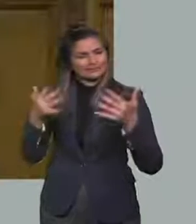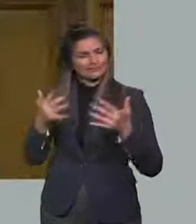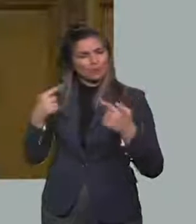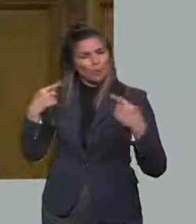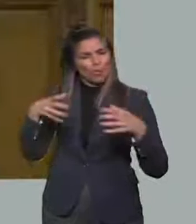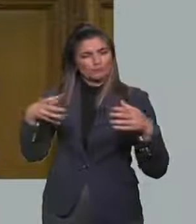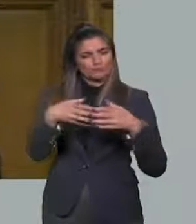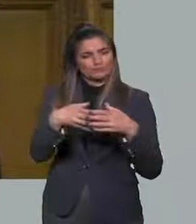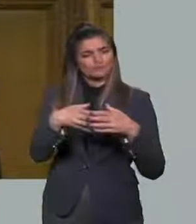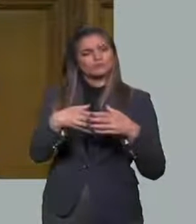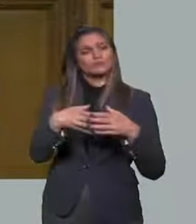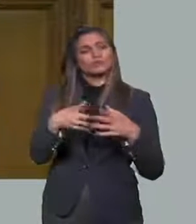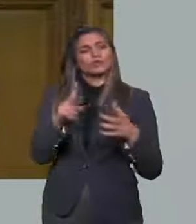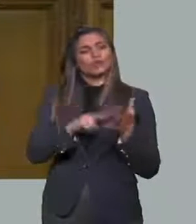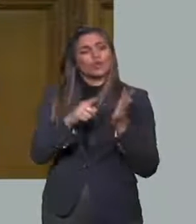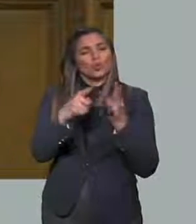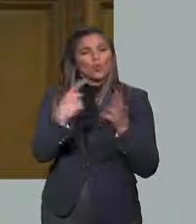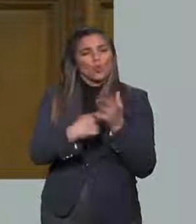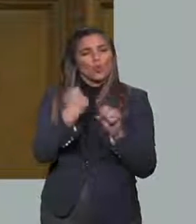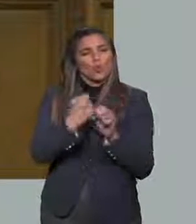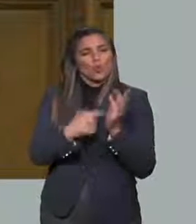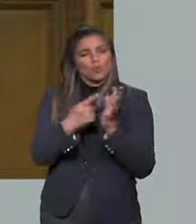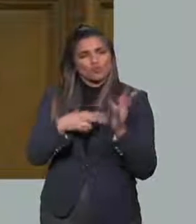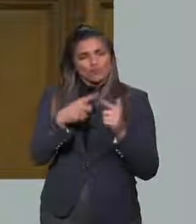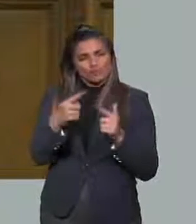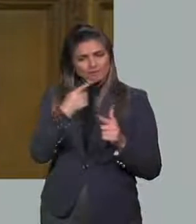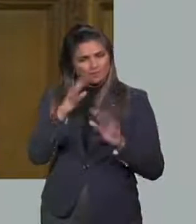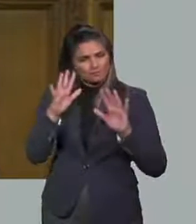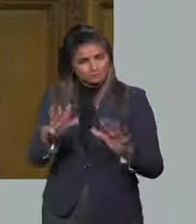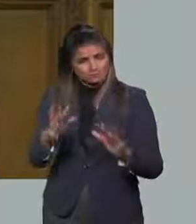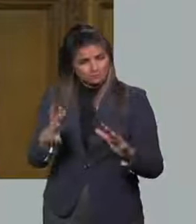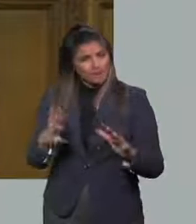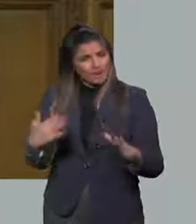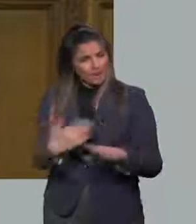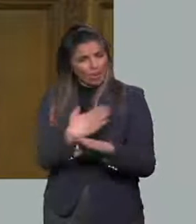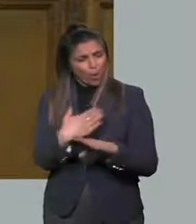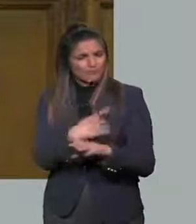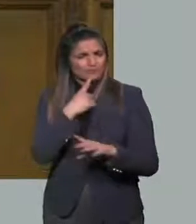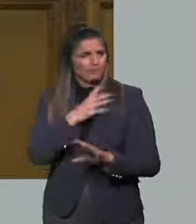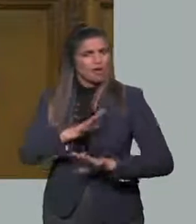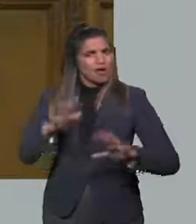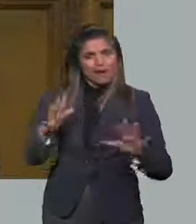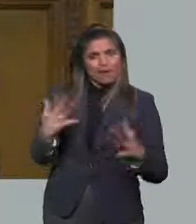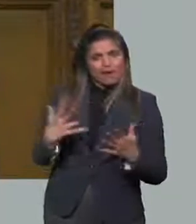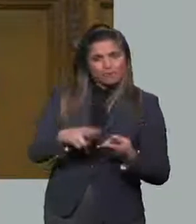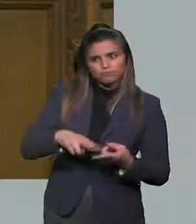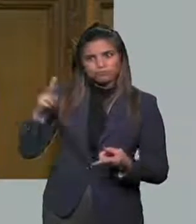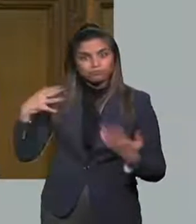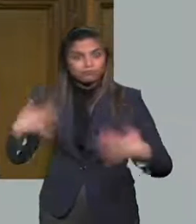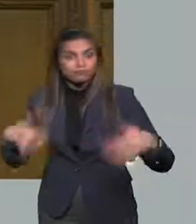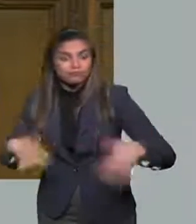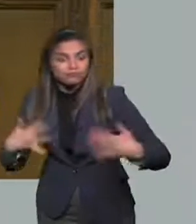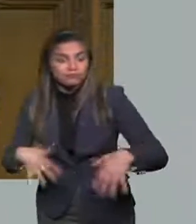wrote to the Prime Minister to point out that his repeated assertion that employment is now higher than it was before the pandemic is